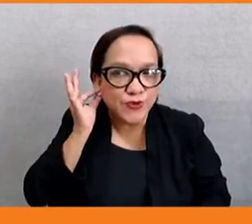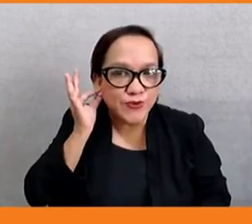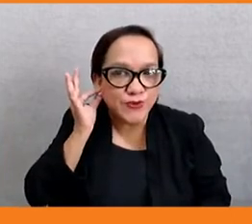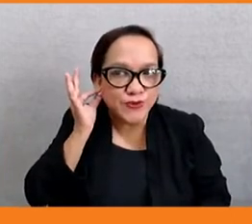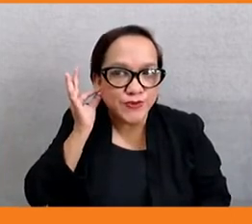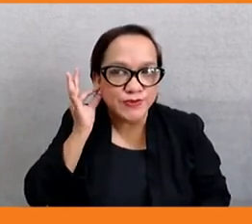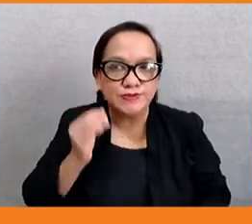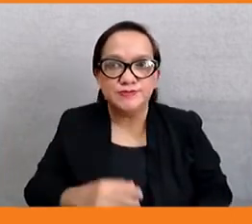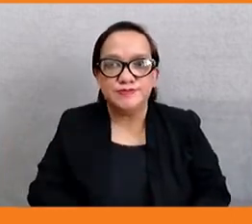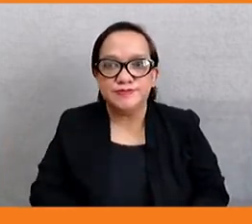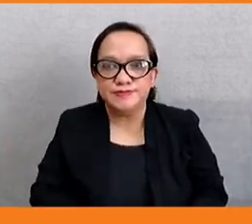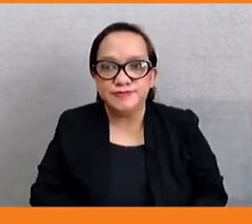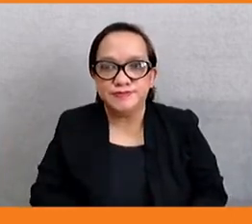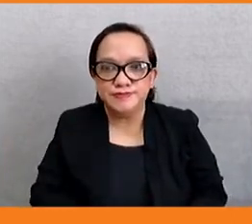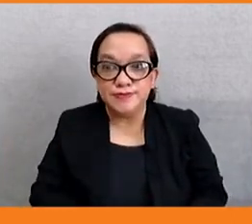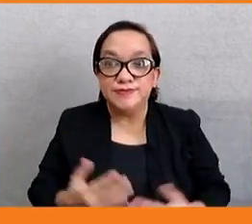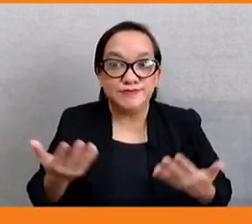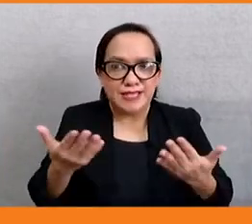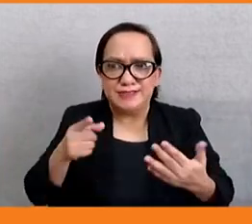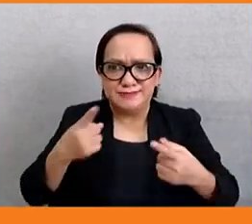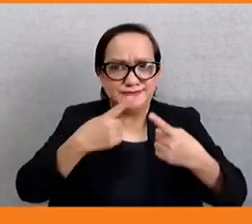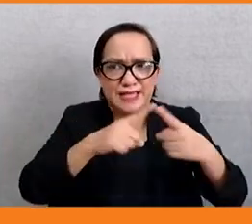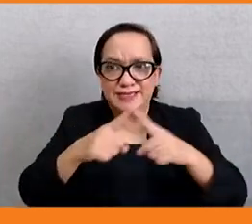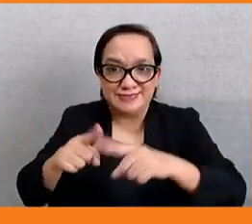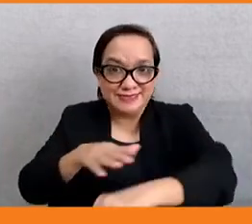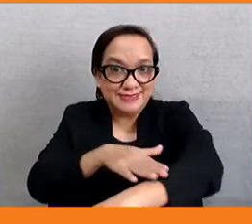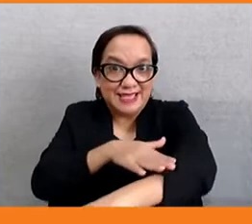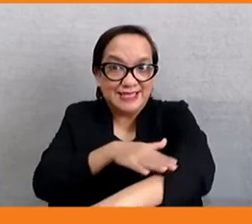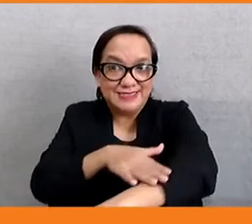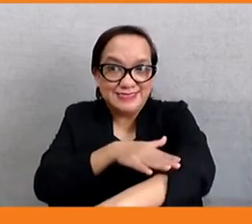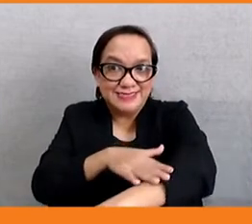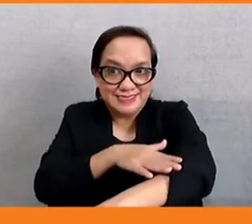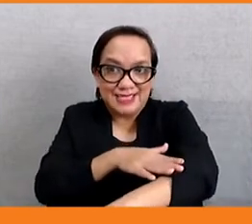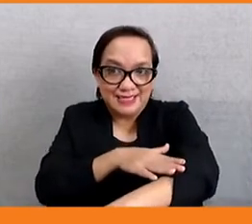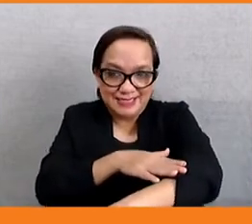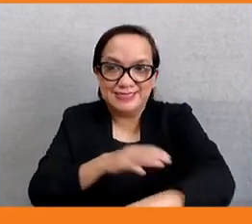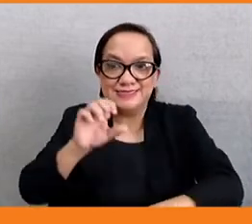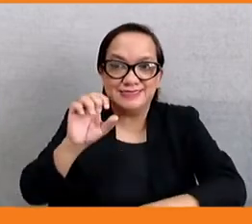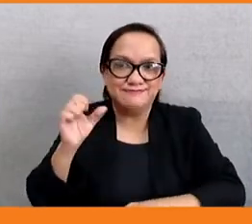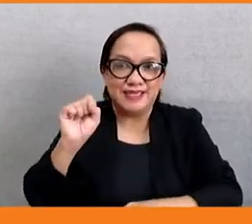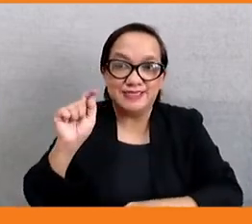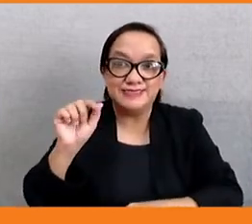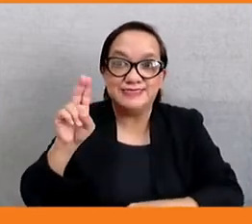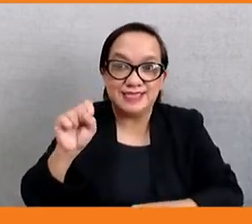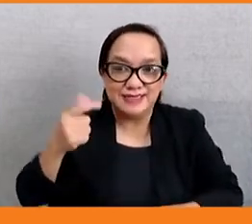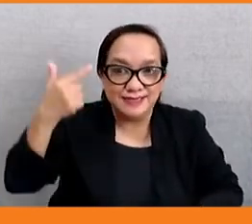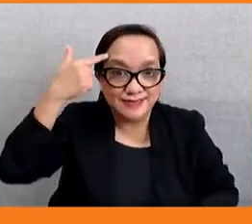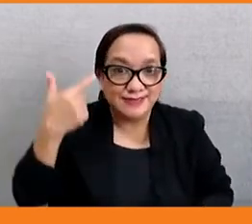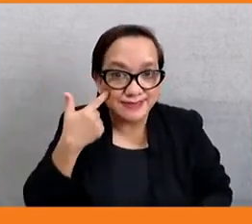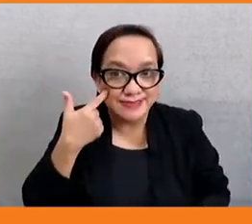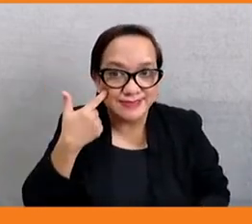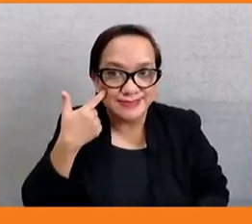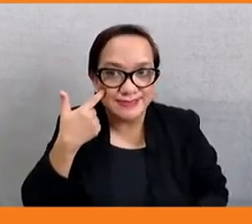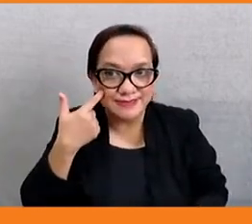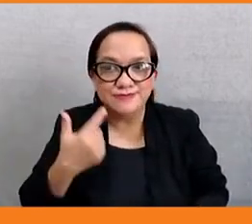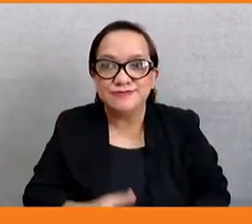ethnicity, indigenous status, sexual orientation, and gender identity, disability,